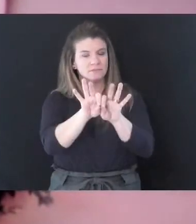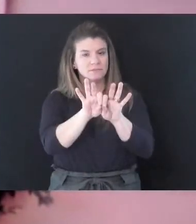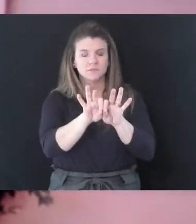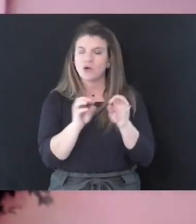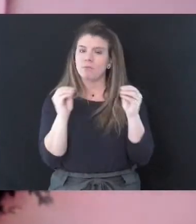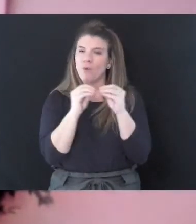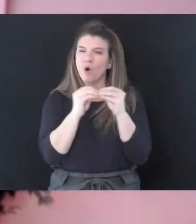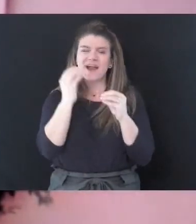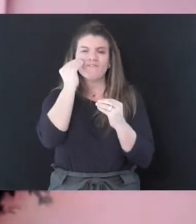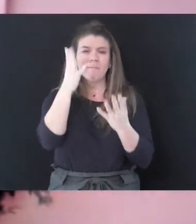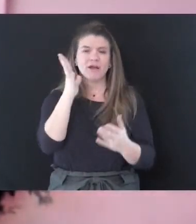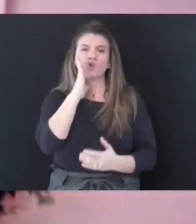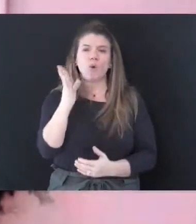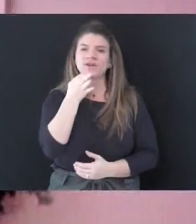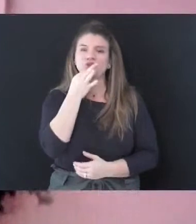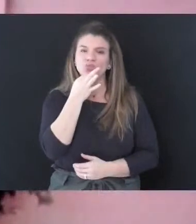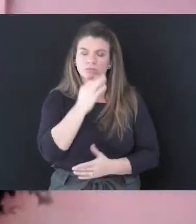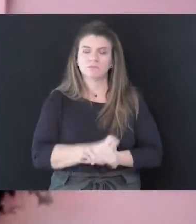follow soon.